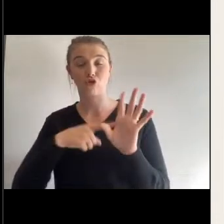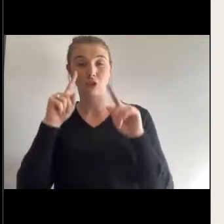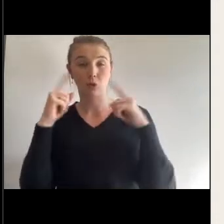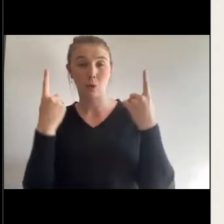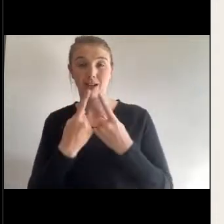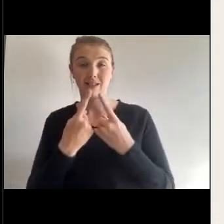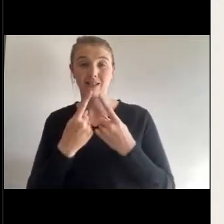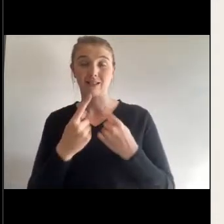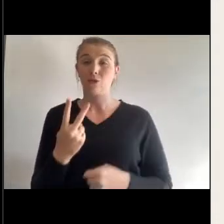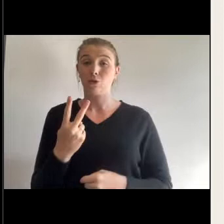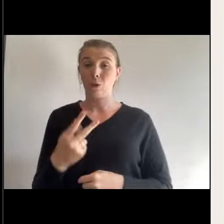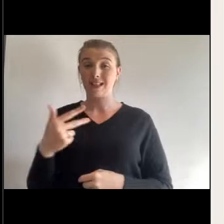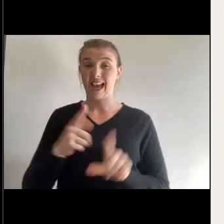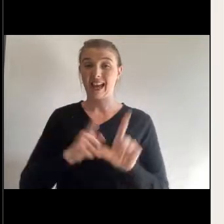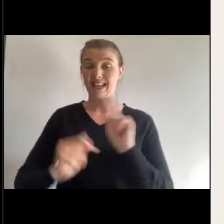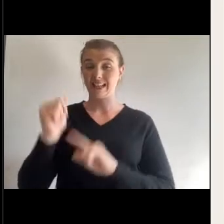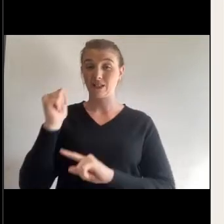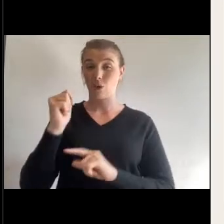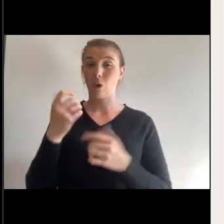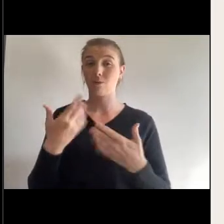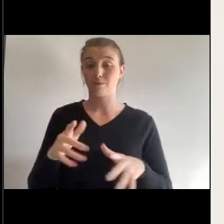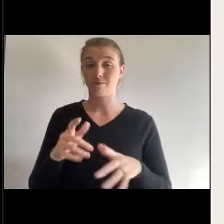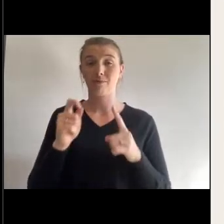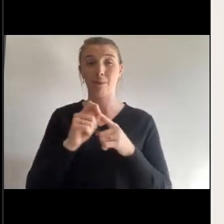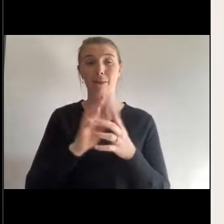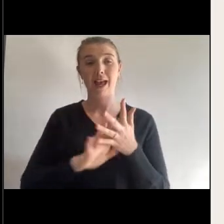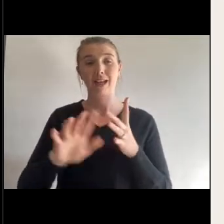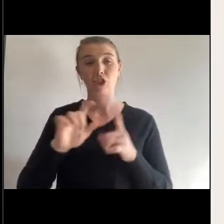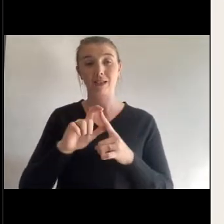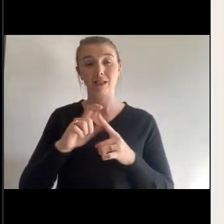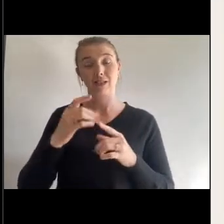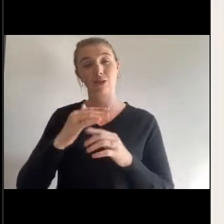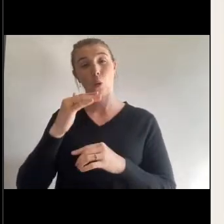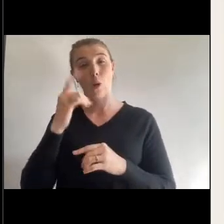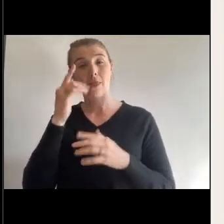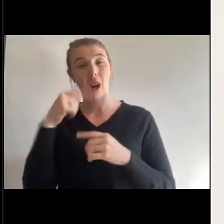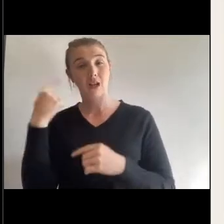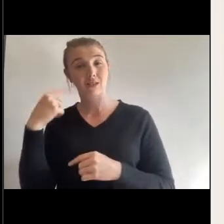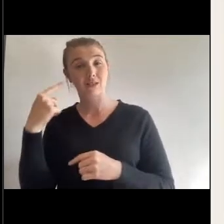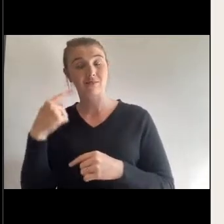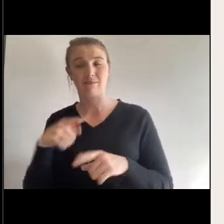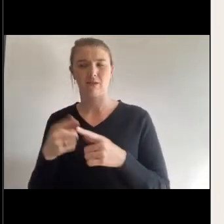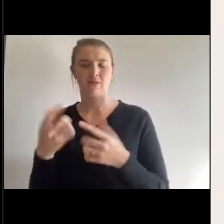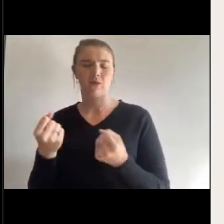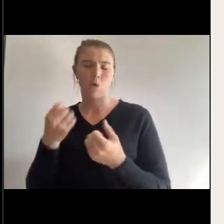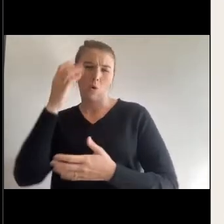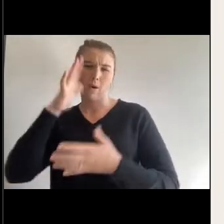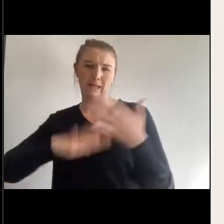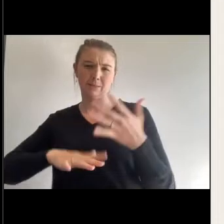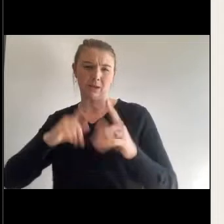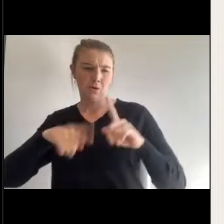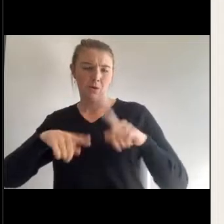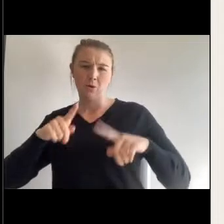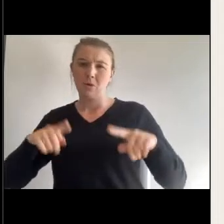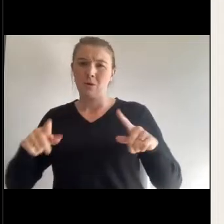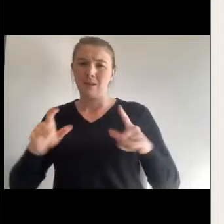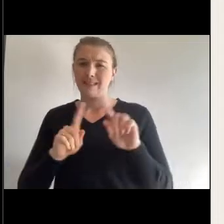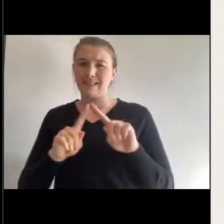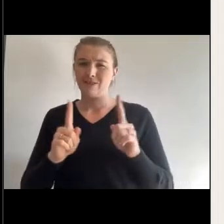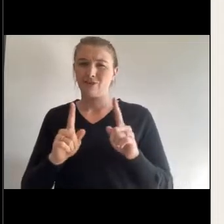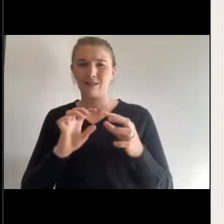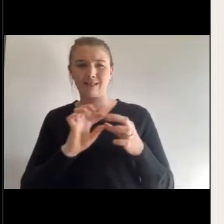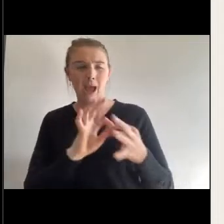PhD in North London. He has a rich variety of experience and has found himself in and out of different networks